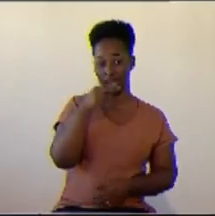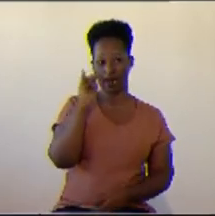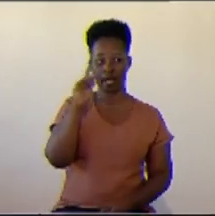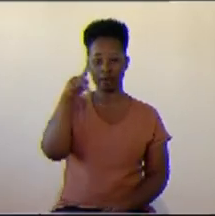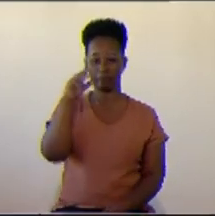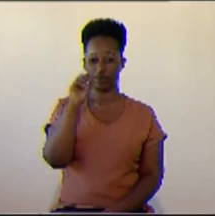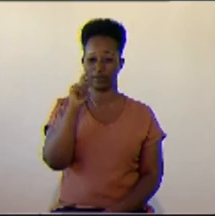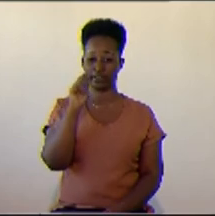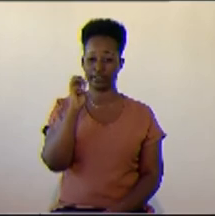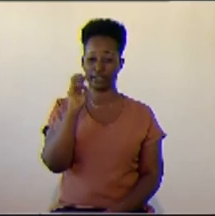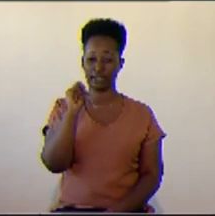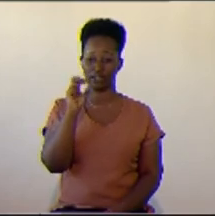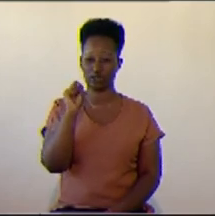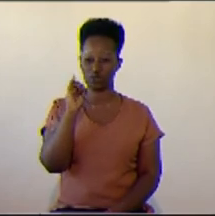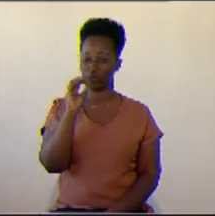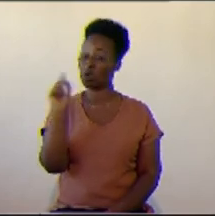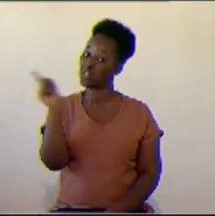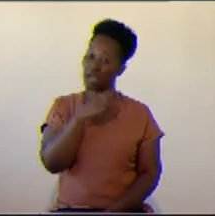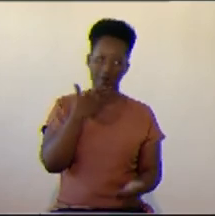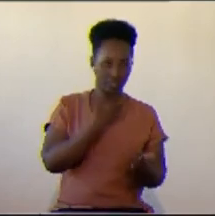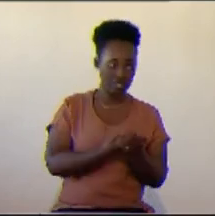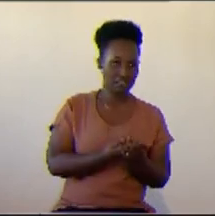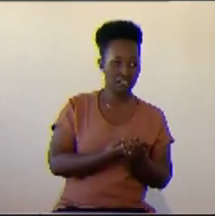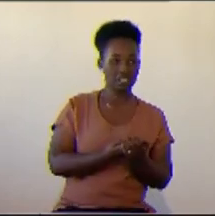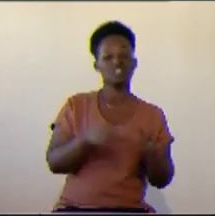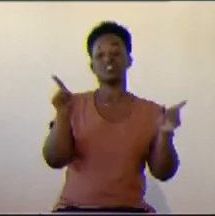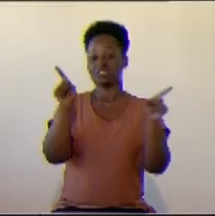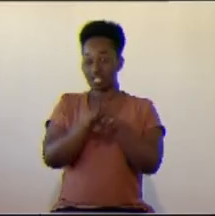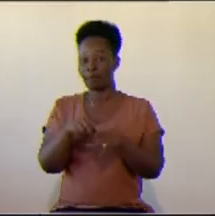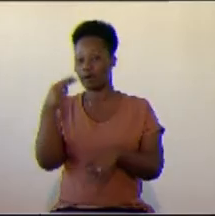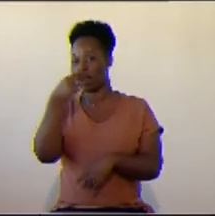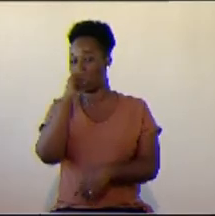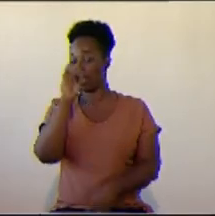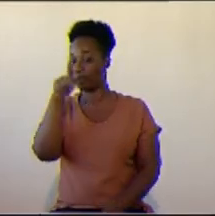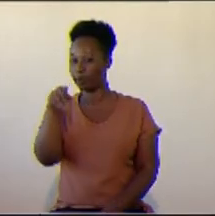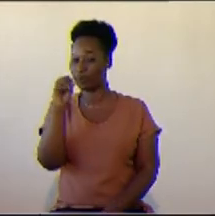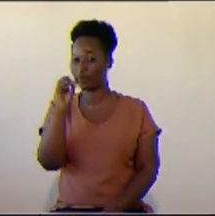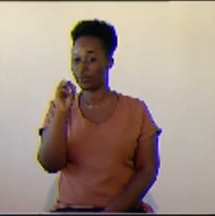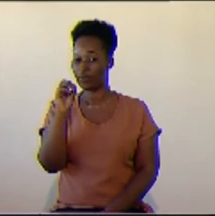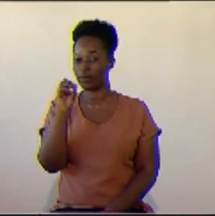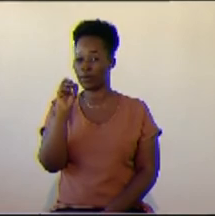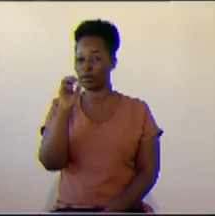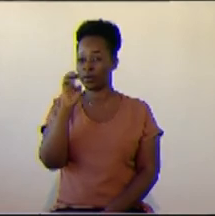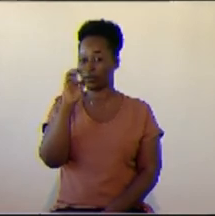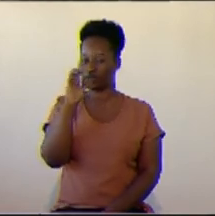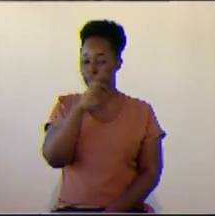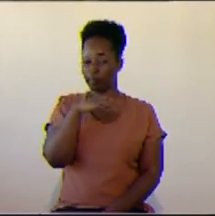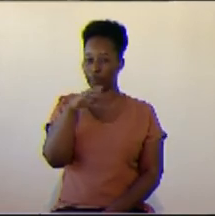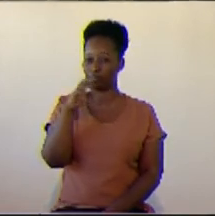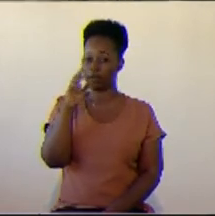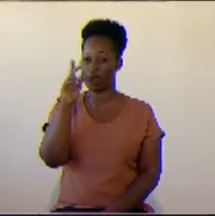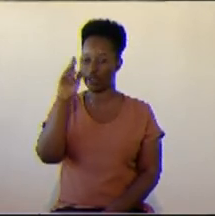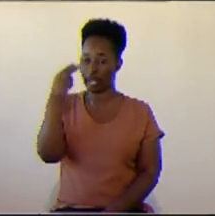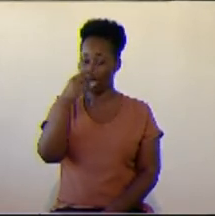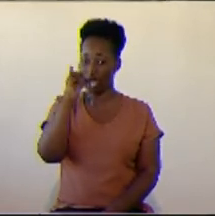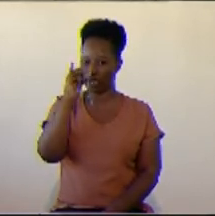good, in as much as hypotension is also not good. But here I'm focusing on hypertension. So since